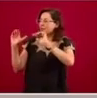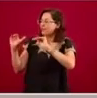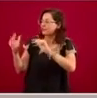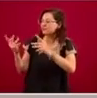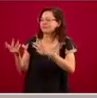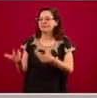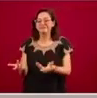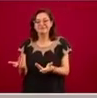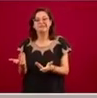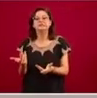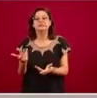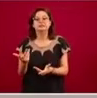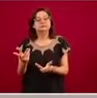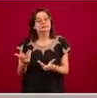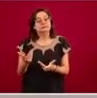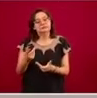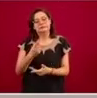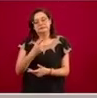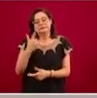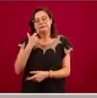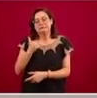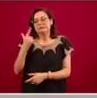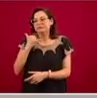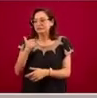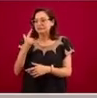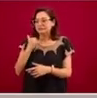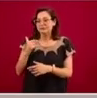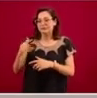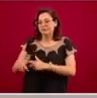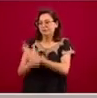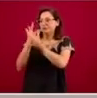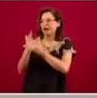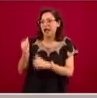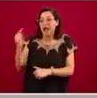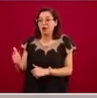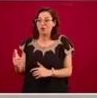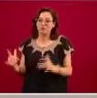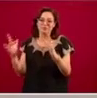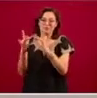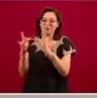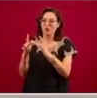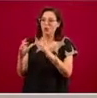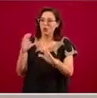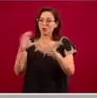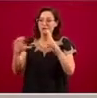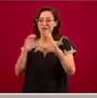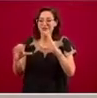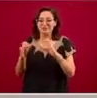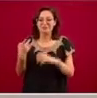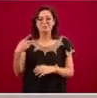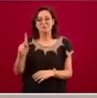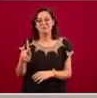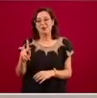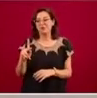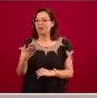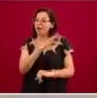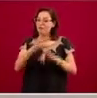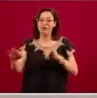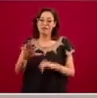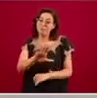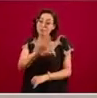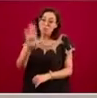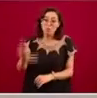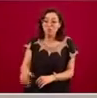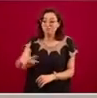so we have to find a way for them to be communicated with the relatives. Even